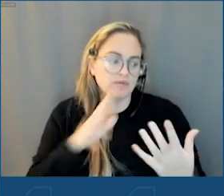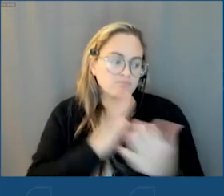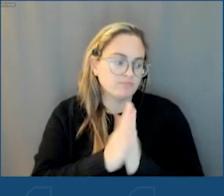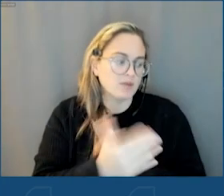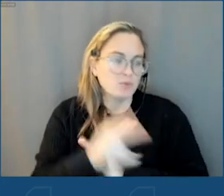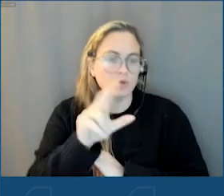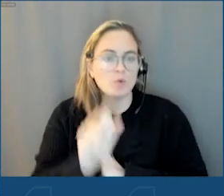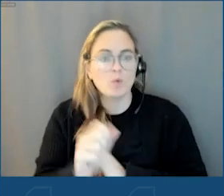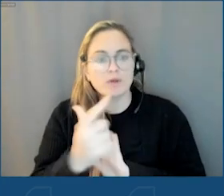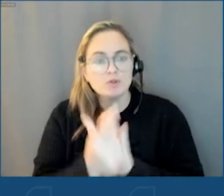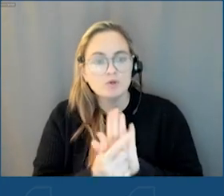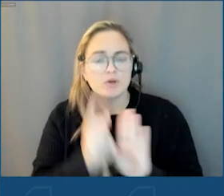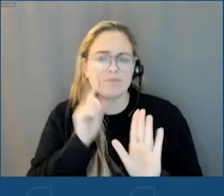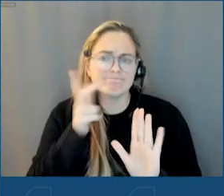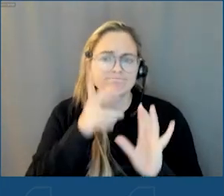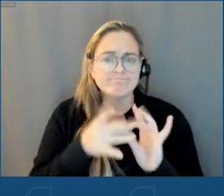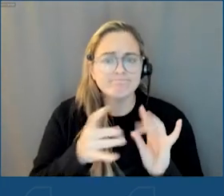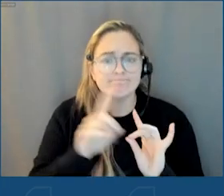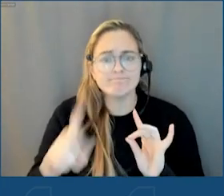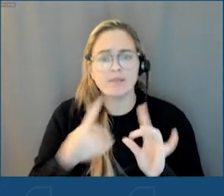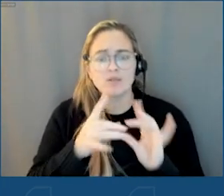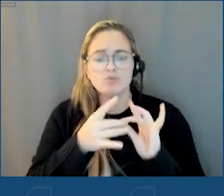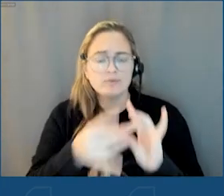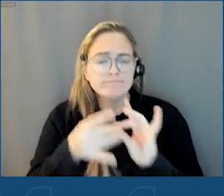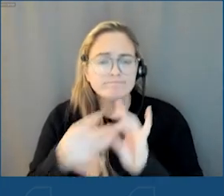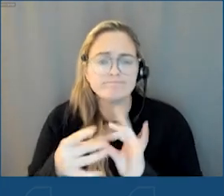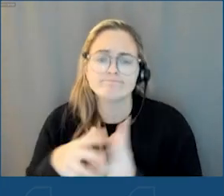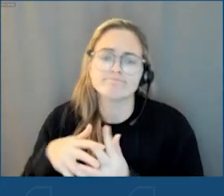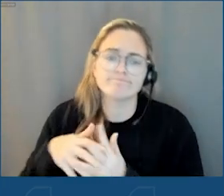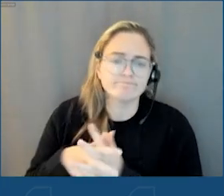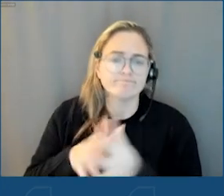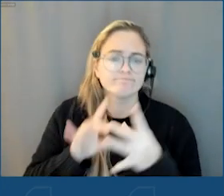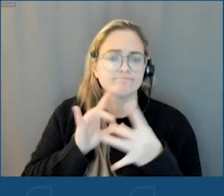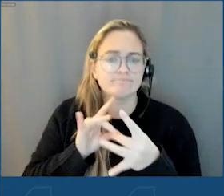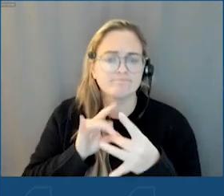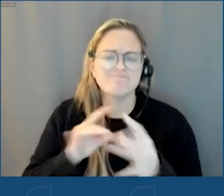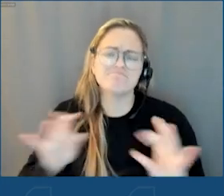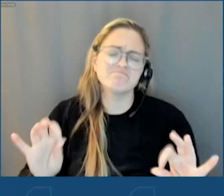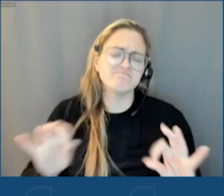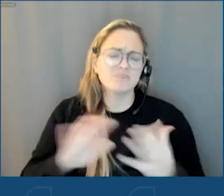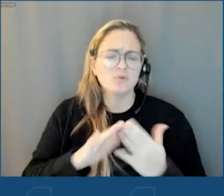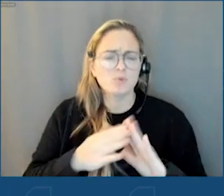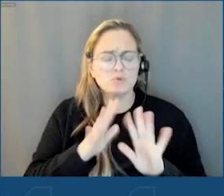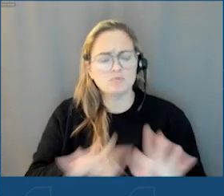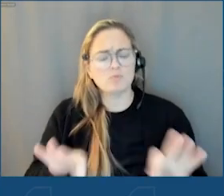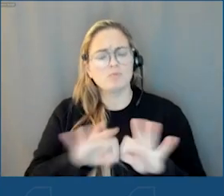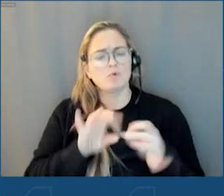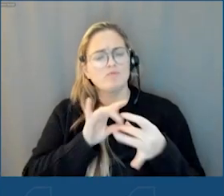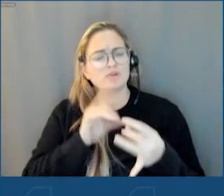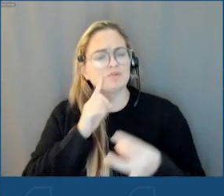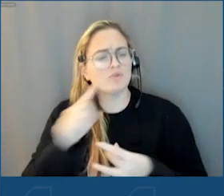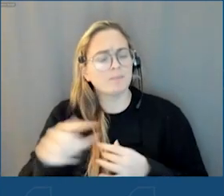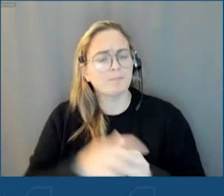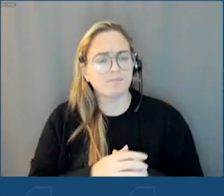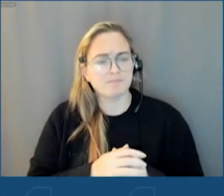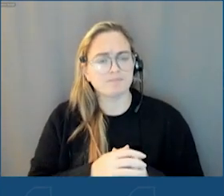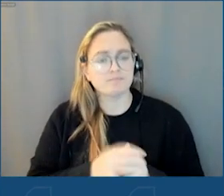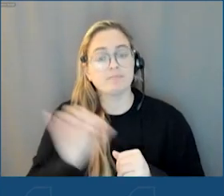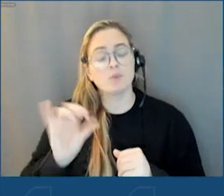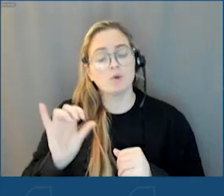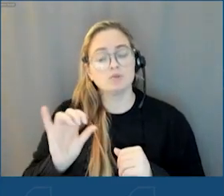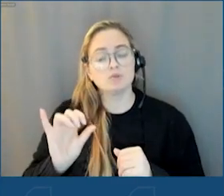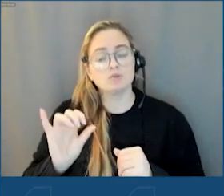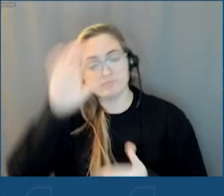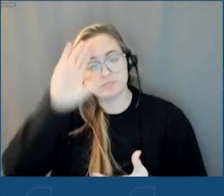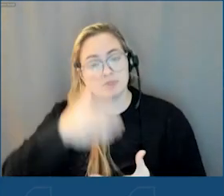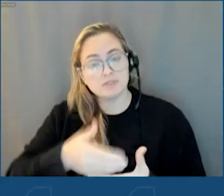hear comments about his relationships, how deep they were even in the smallest of communities and how important that was to him. And also, I have a son who's